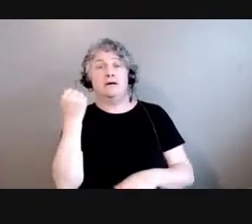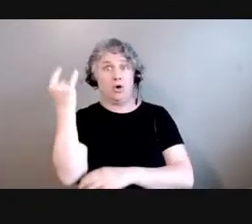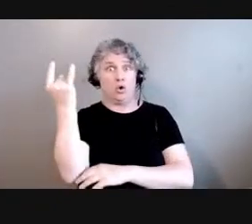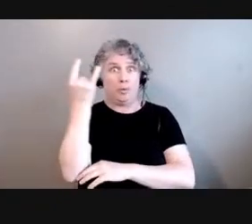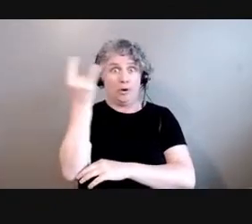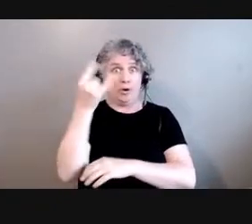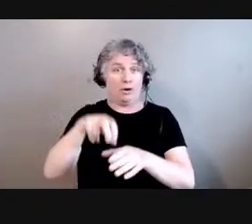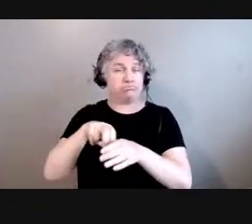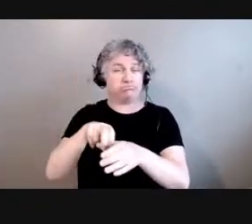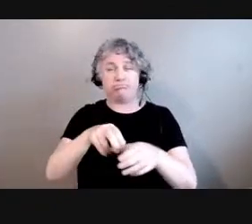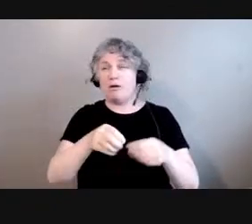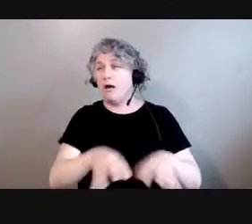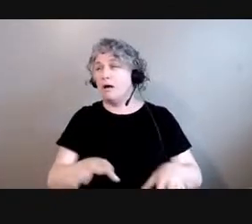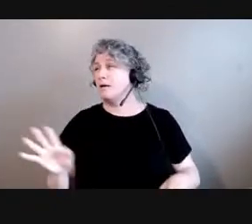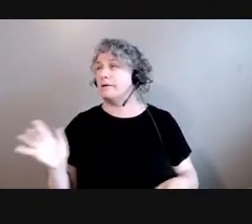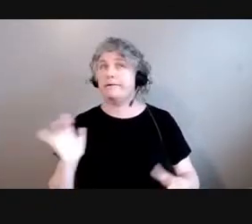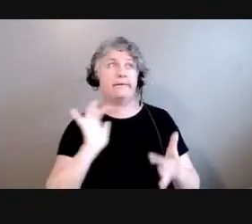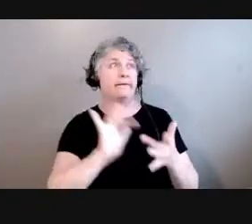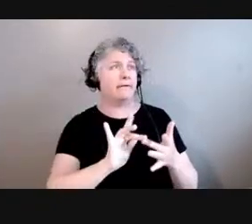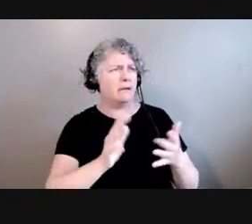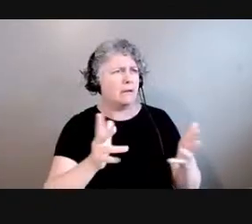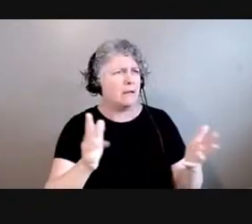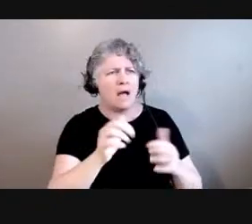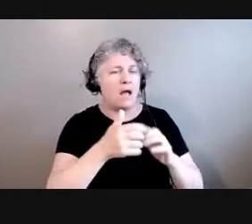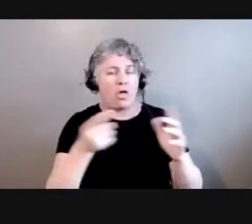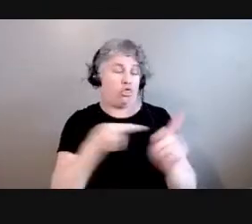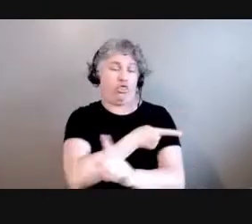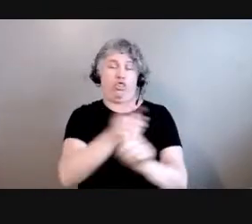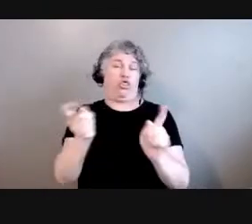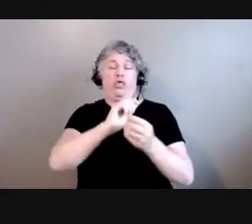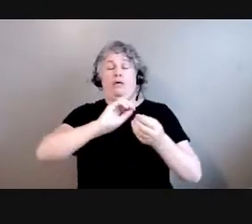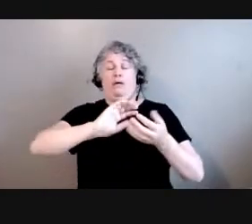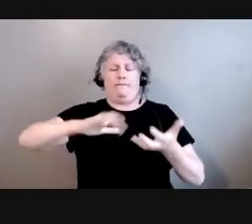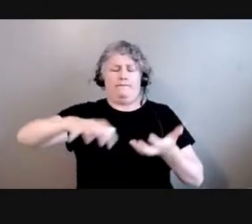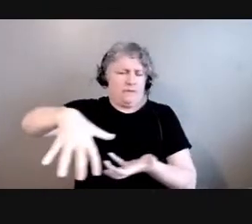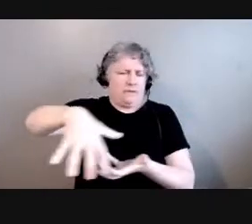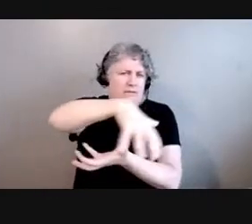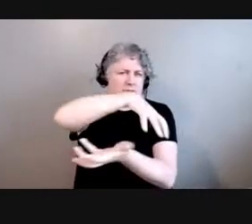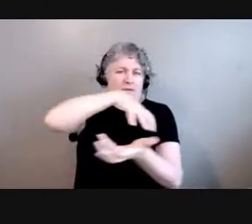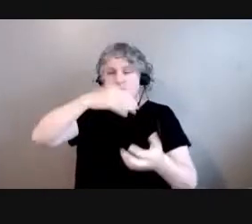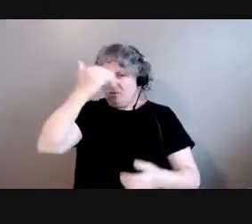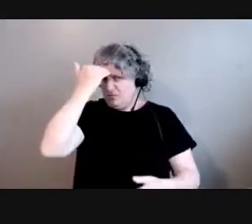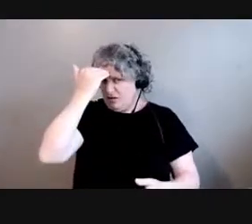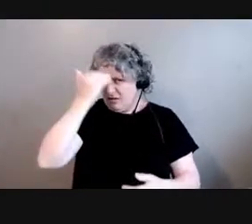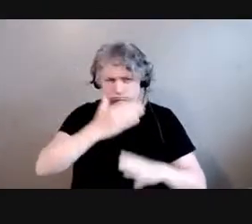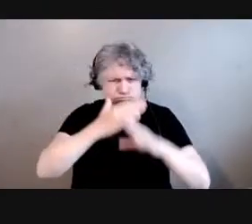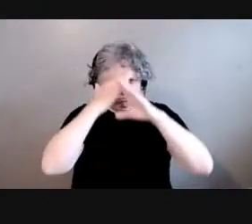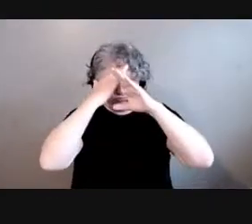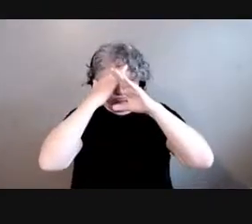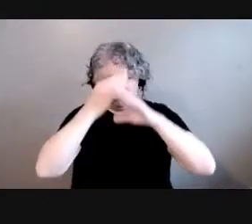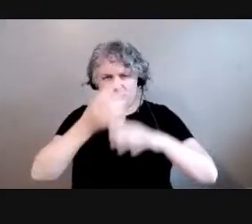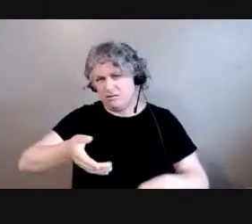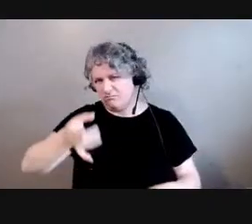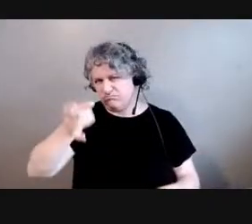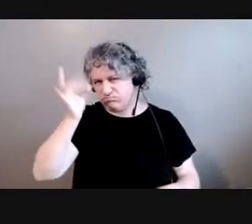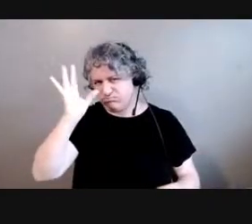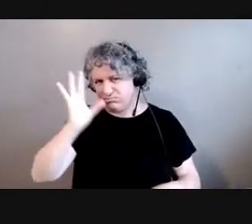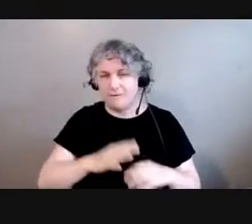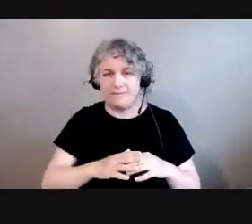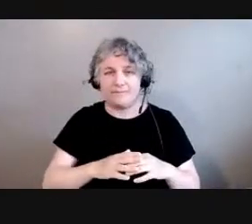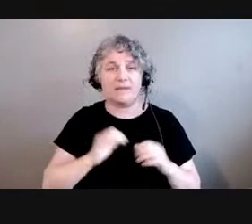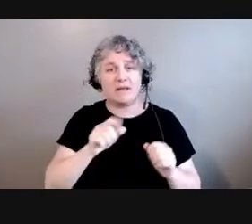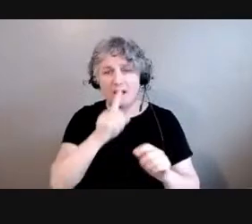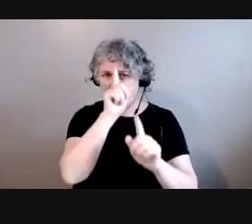in will know what I'm talking about. We can be well-intentioned by trying to protect persons with